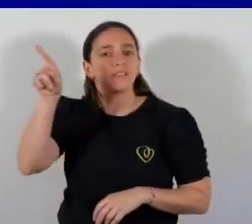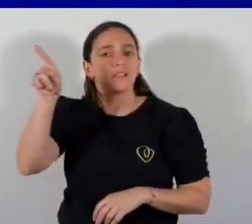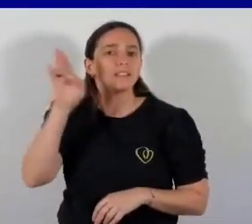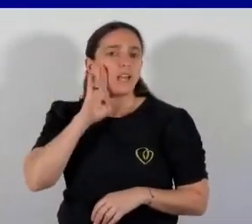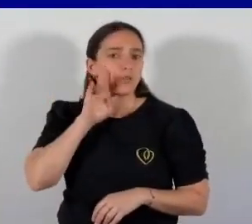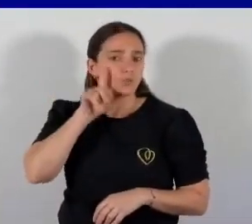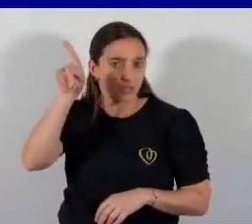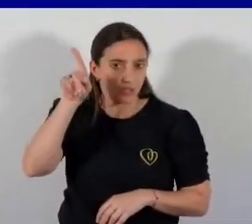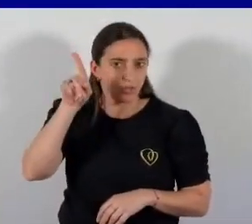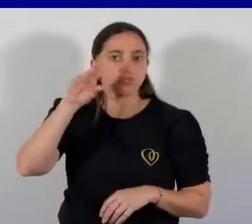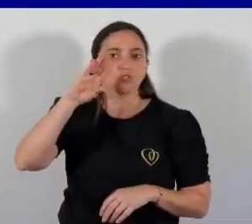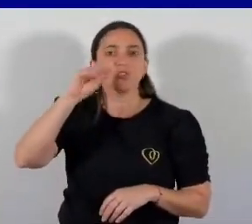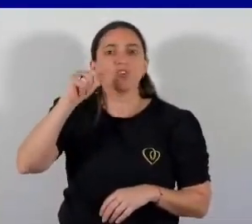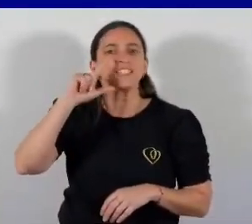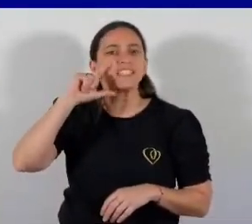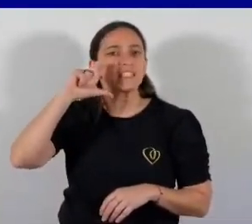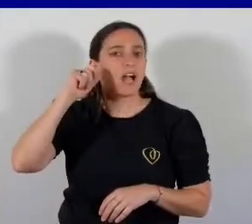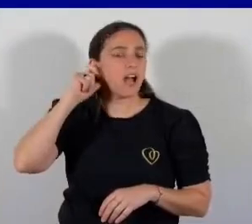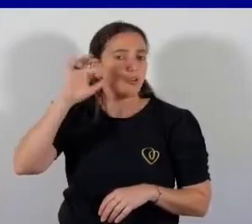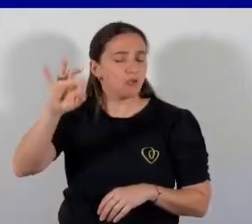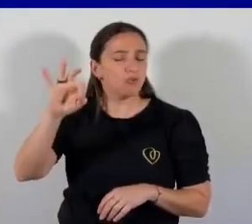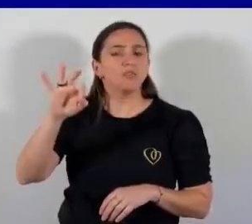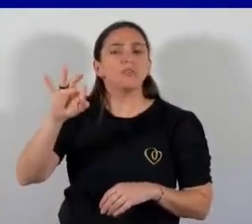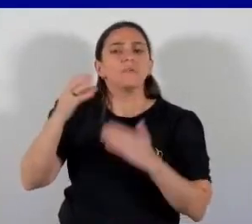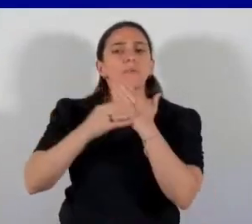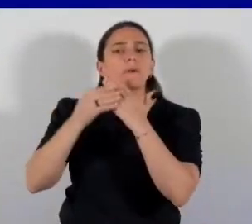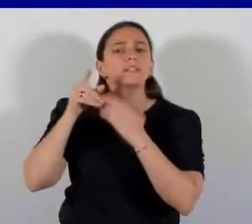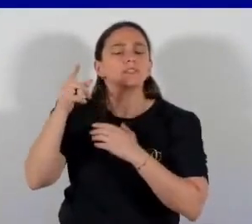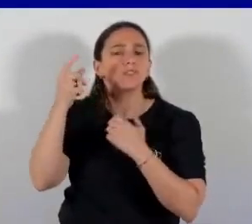in the economics department led by George Stigler,